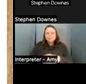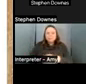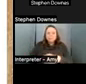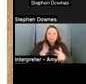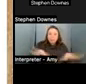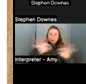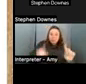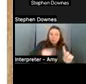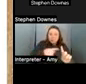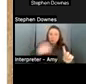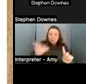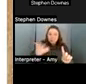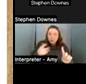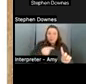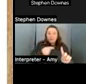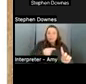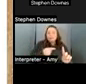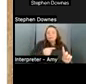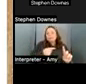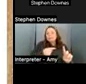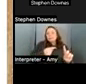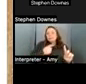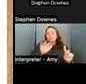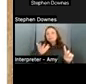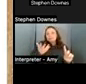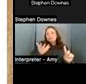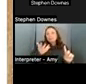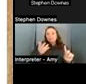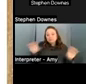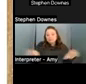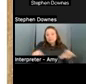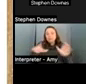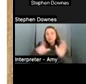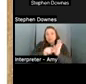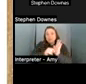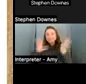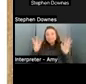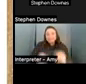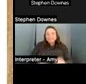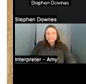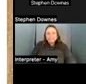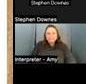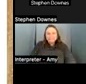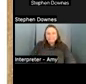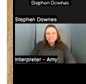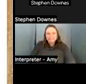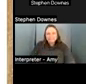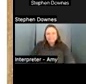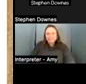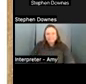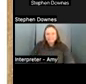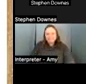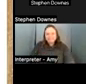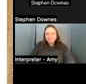to me is i don't know just doing the newsletter that sounds great sharing it